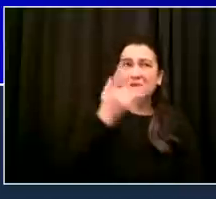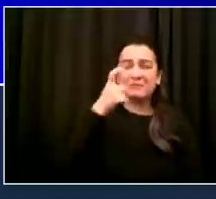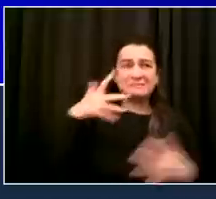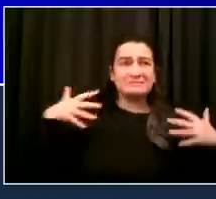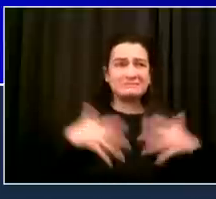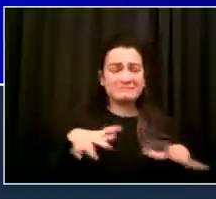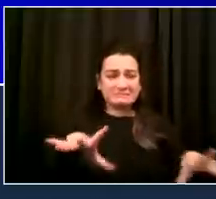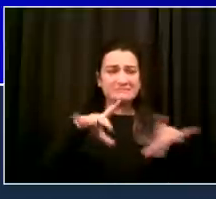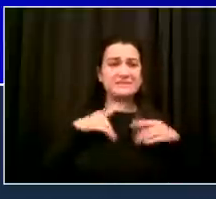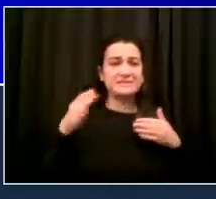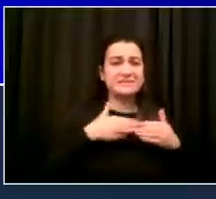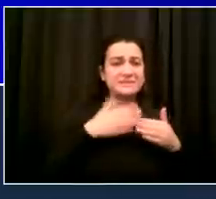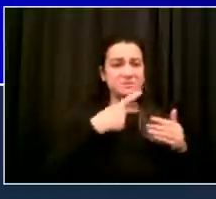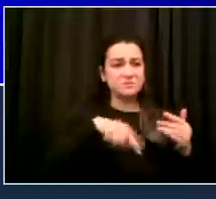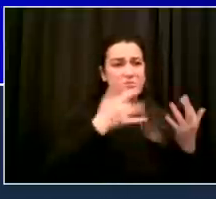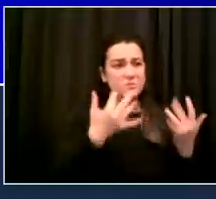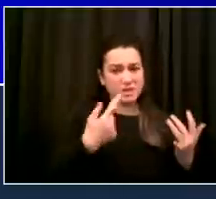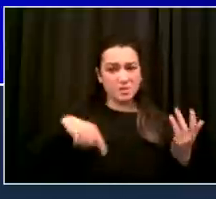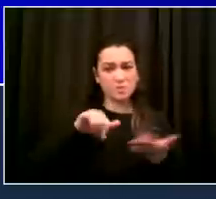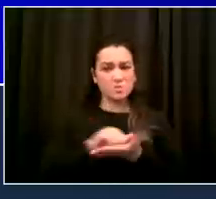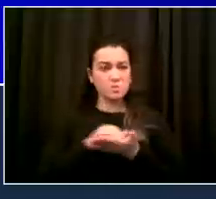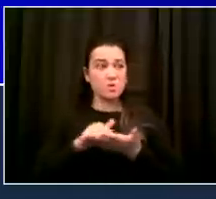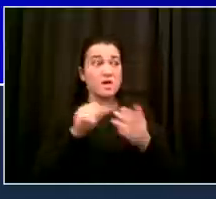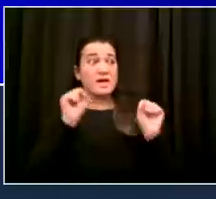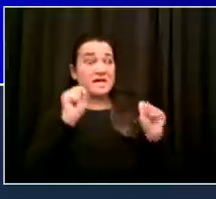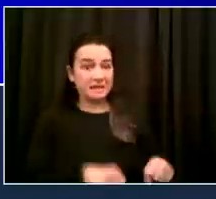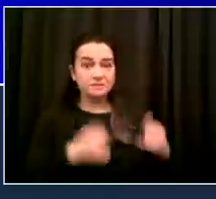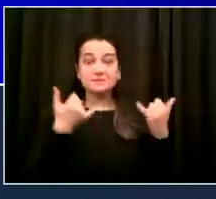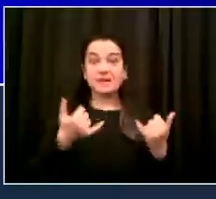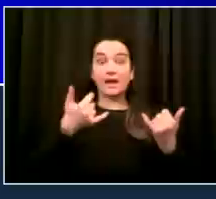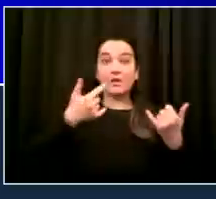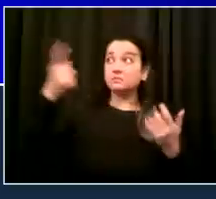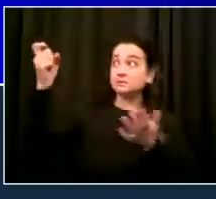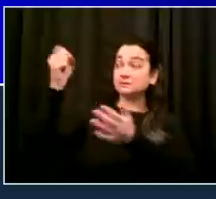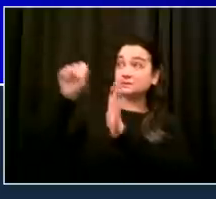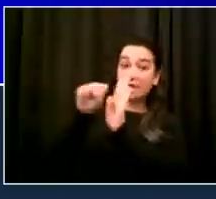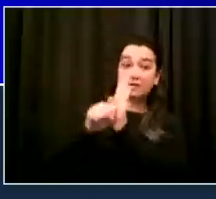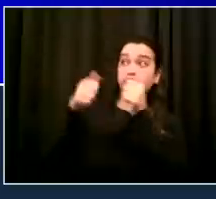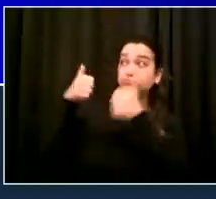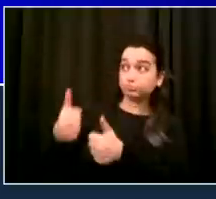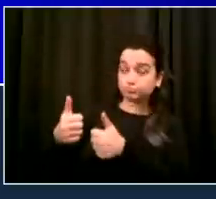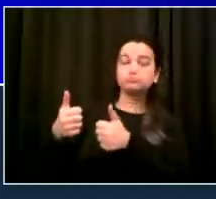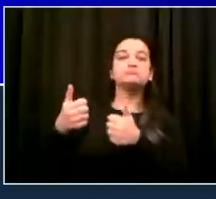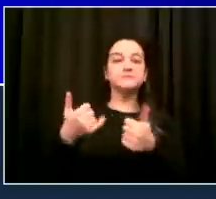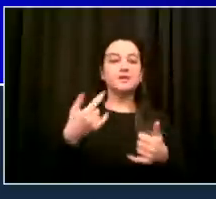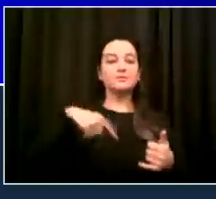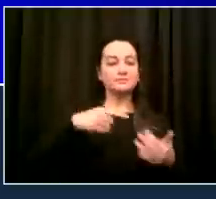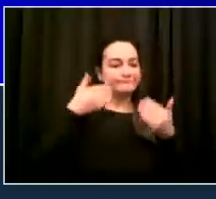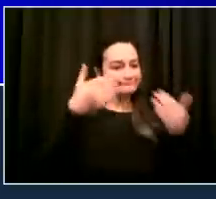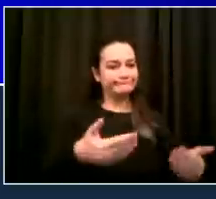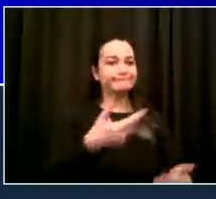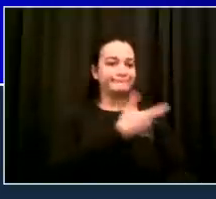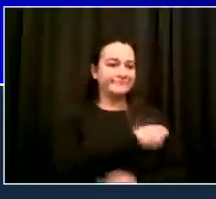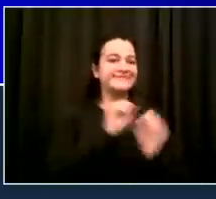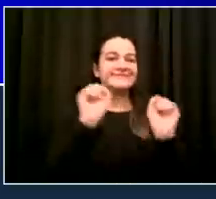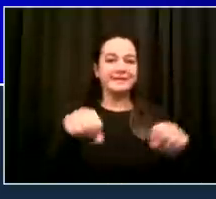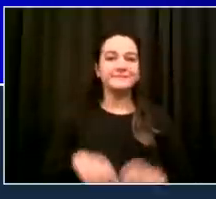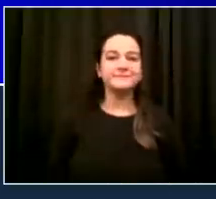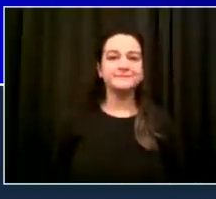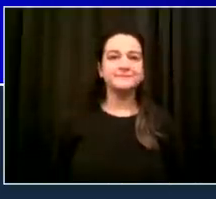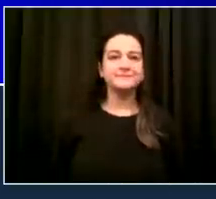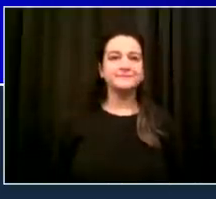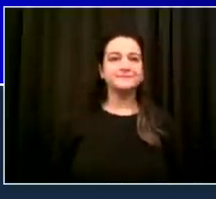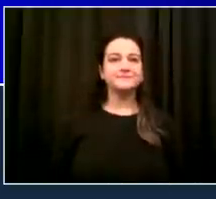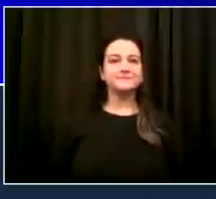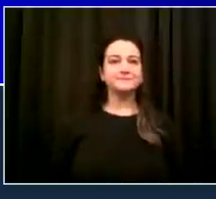line, encountering so many people, making sure every neighborhood in New York City has the food it needs. They deserve the right to be vaccinated. So